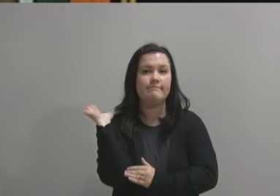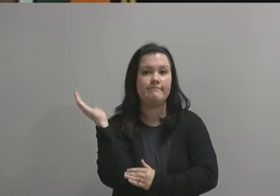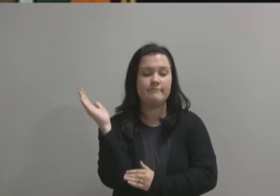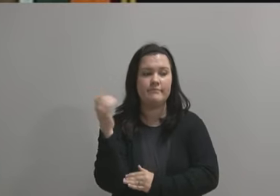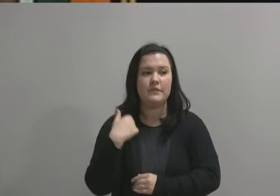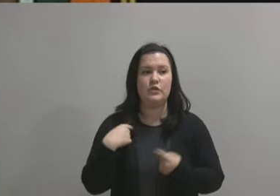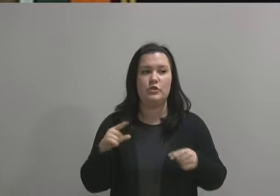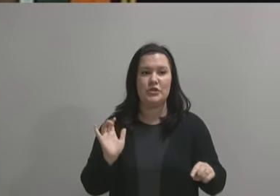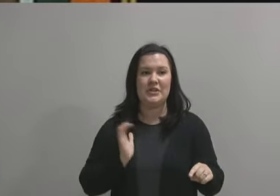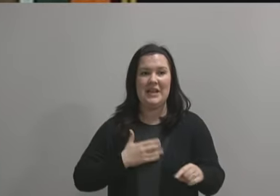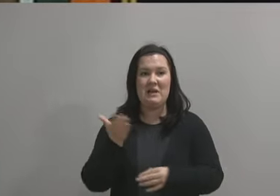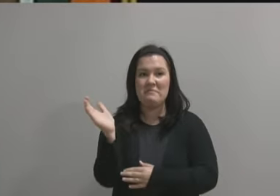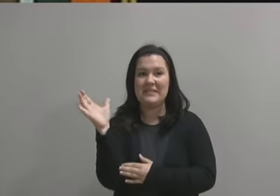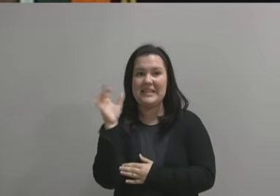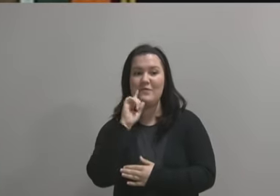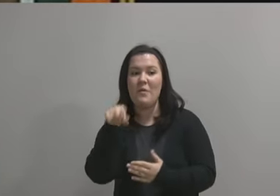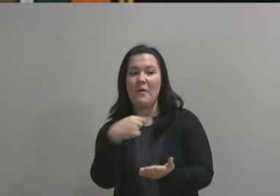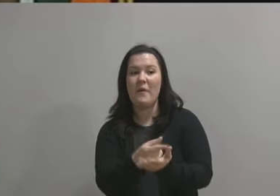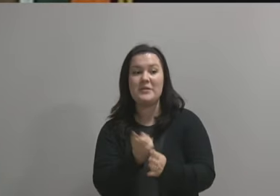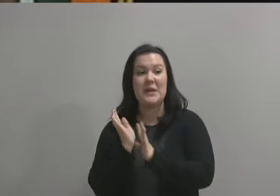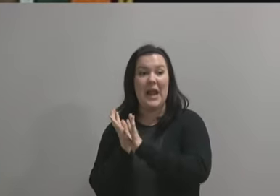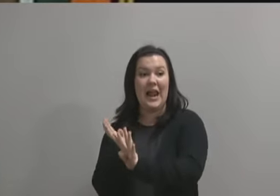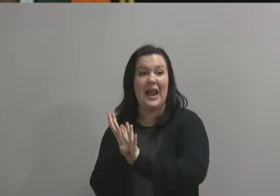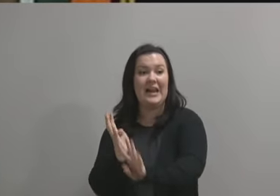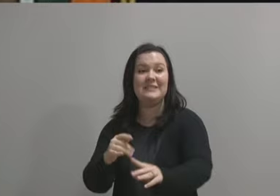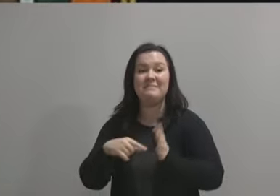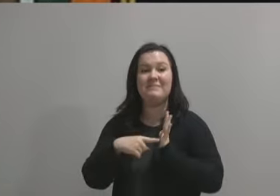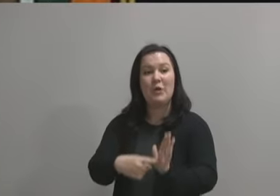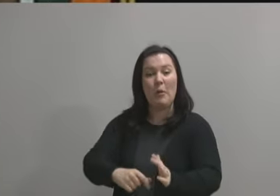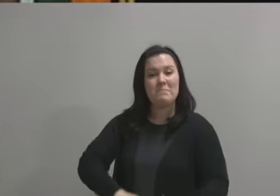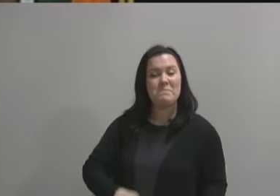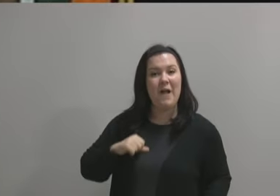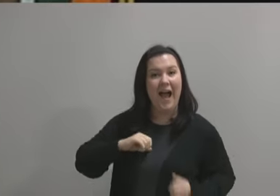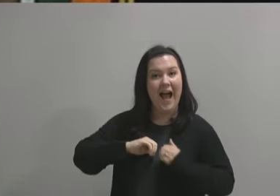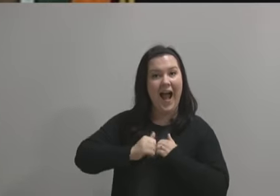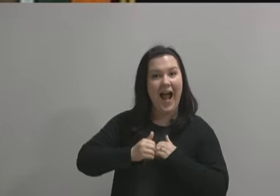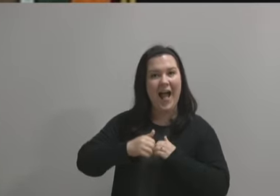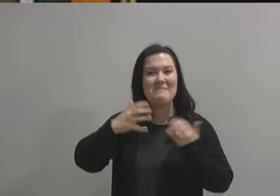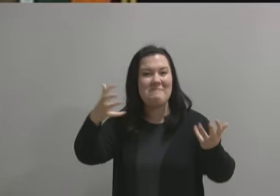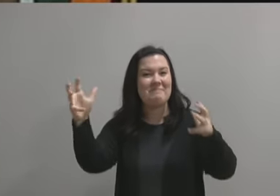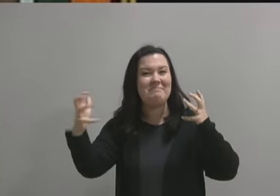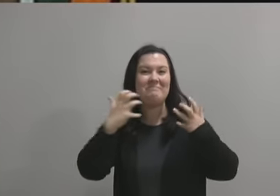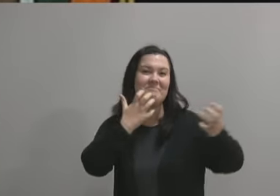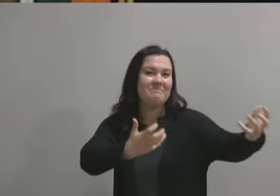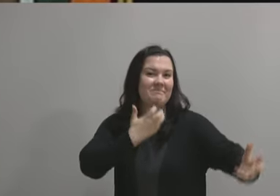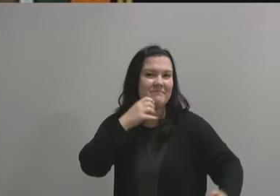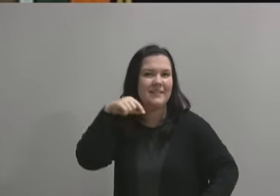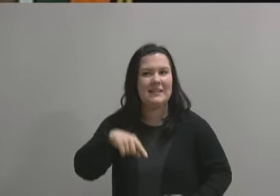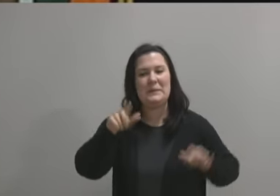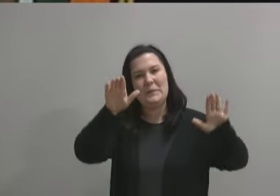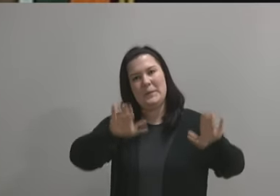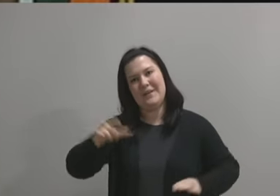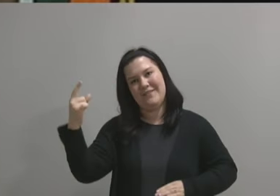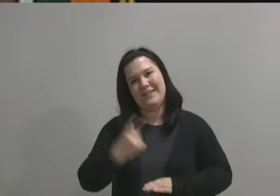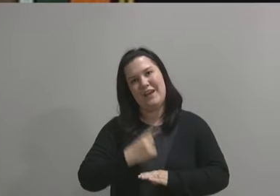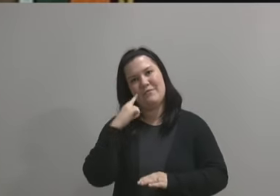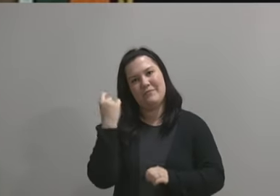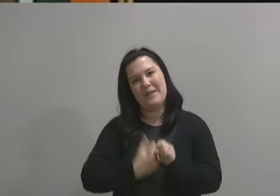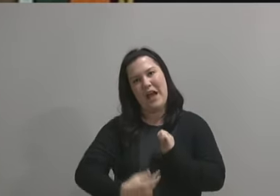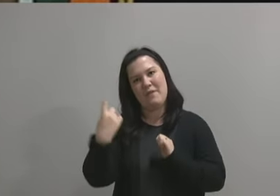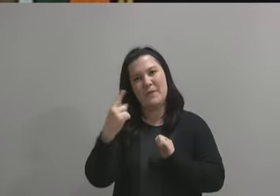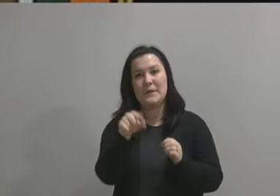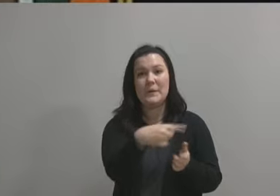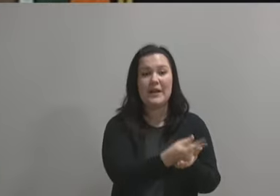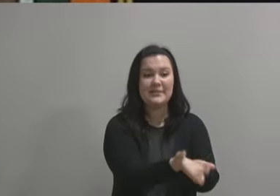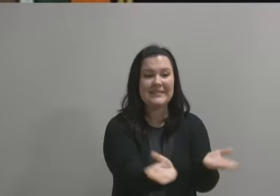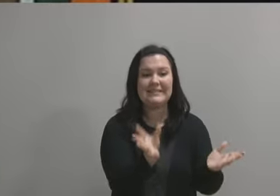of graduates, we encourage you to express your pride by applauding and cheering. This is a wonderful day for everyone,